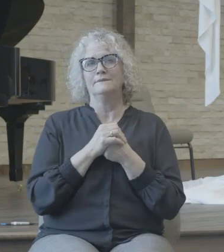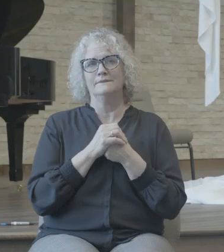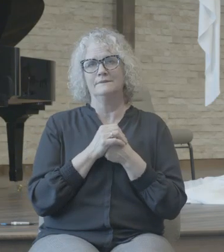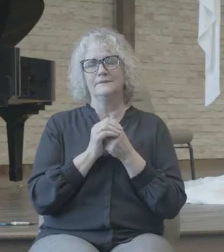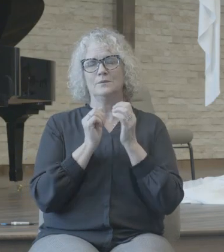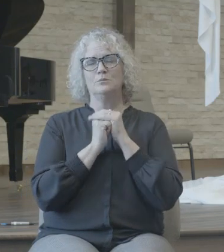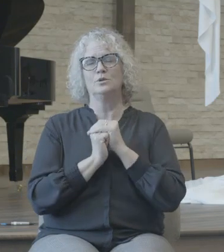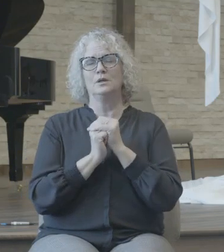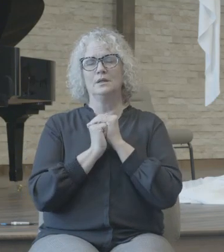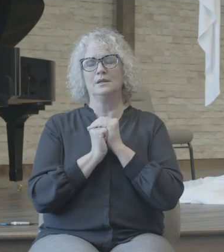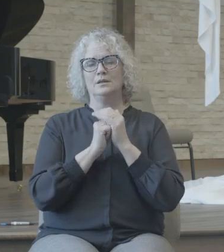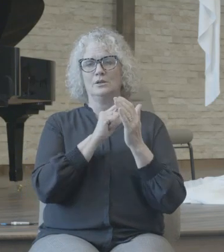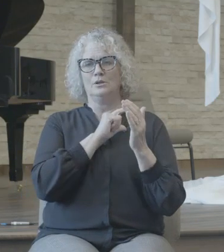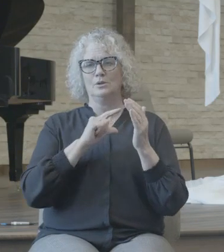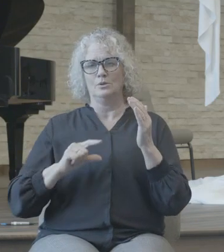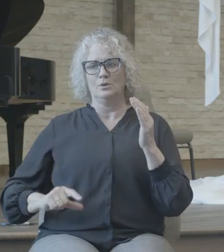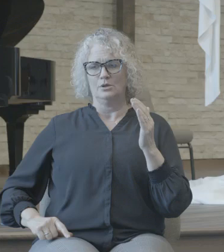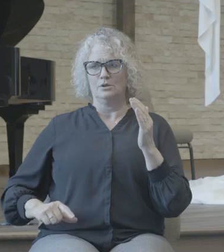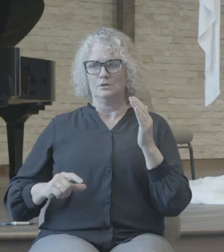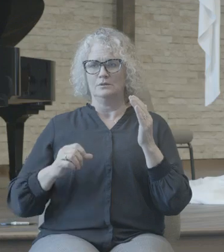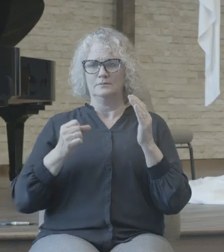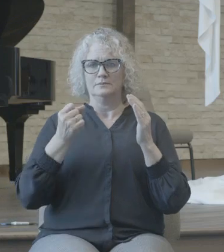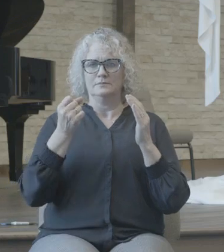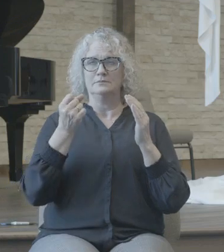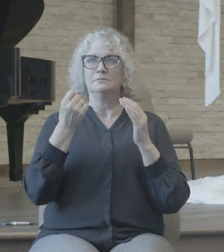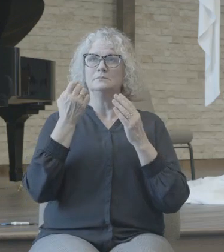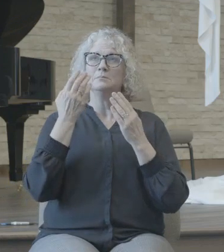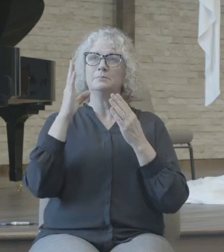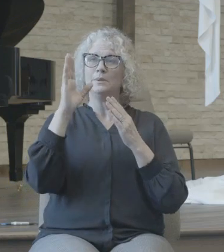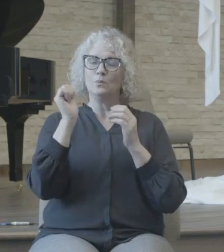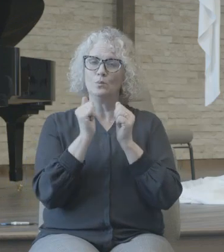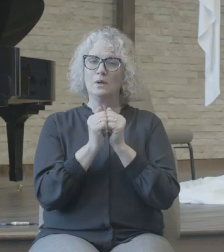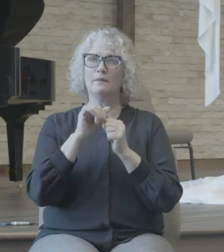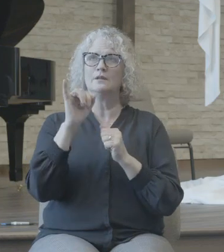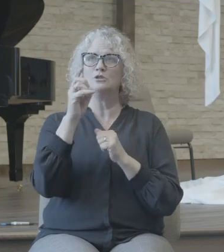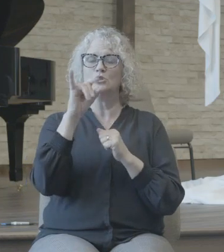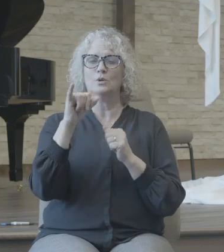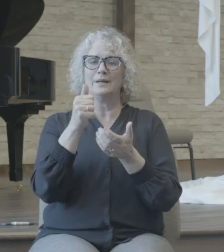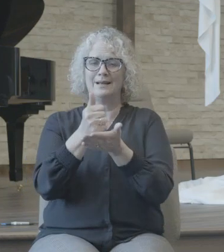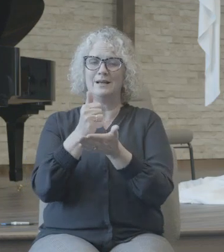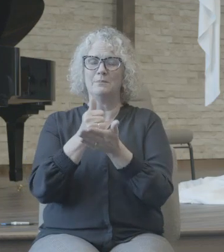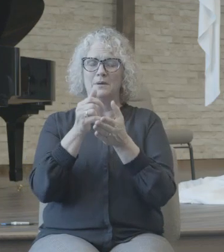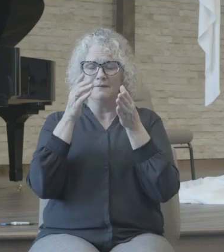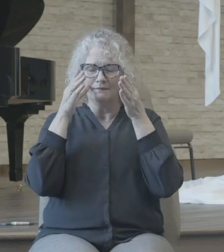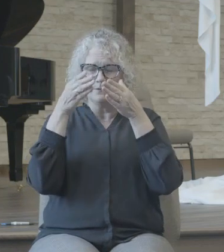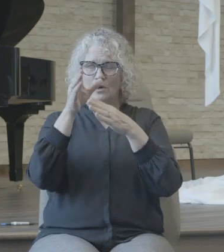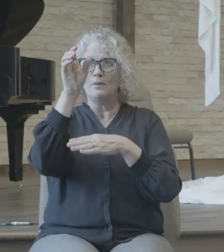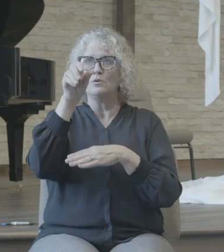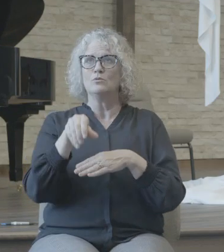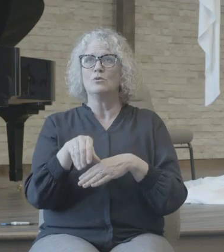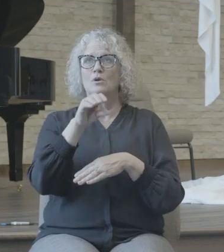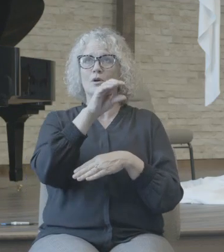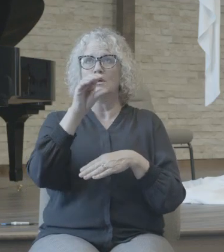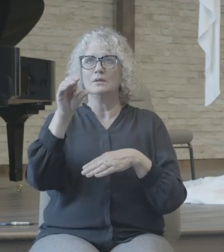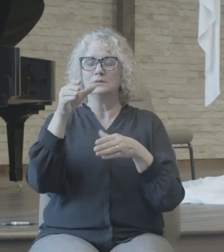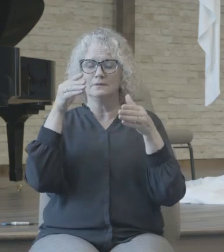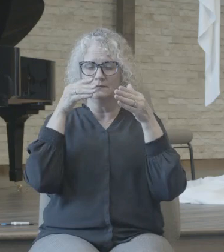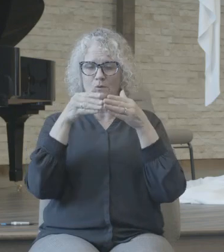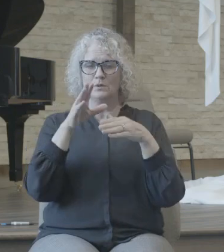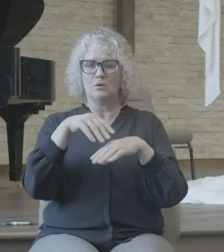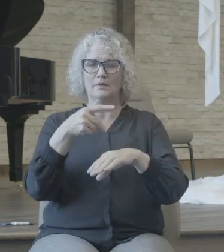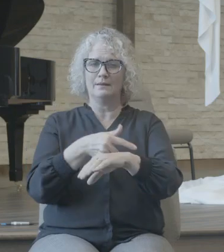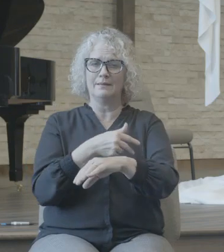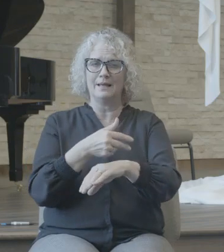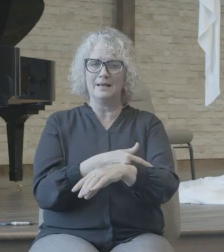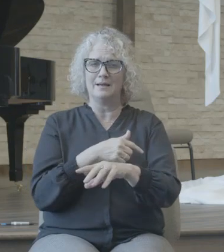Pray, Lord, that you would be with Jody, help her to focus on the cross, help her to focus on the Lamb and